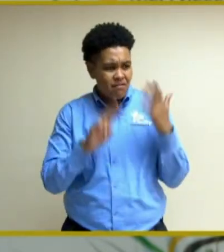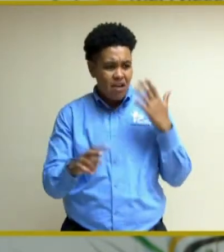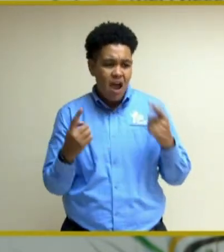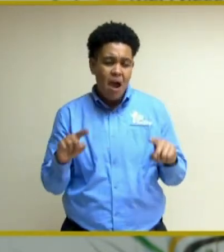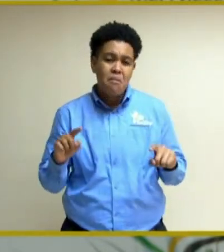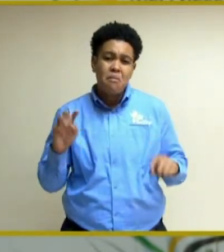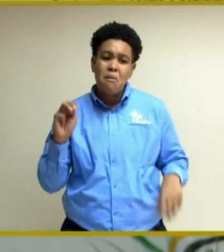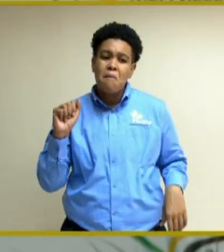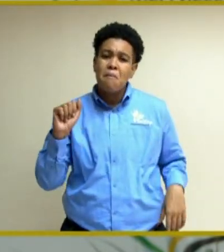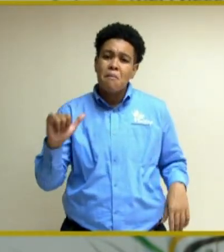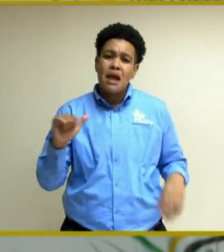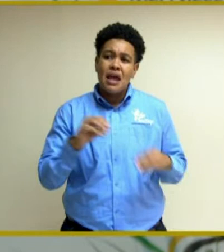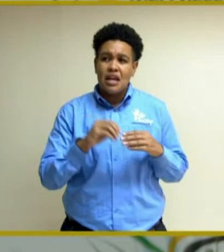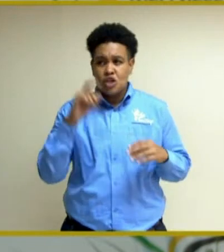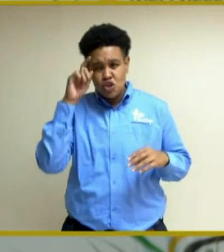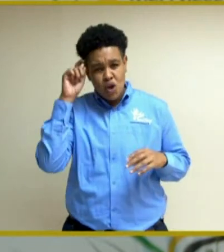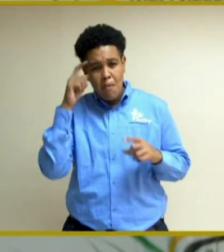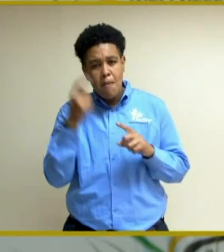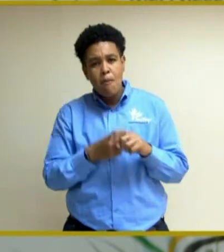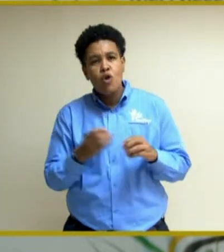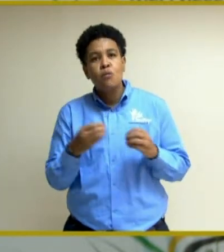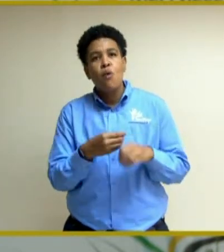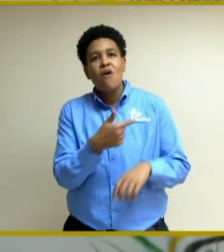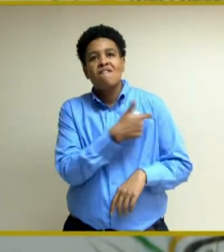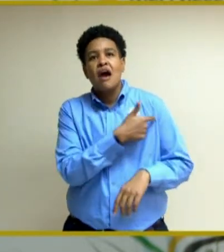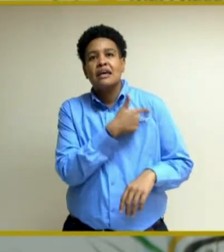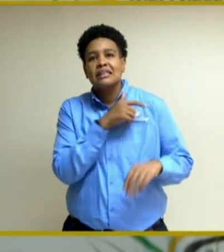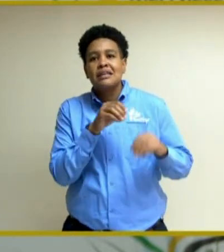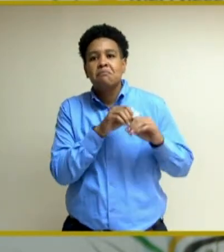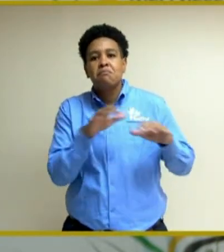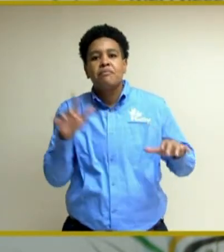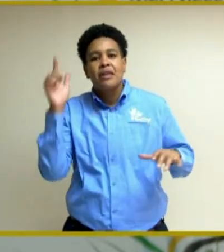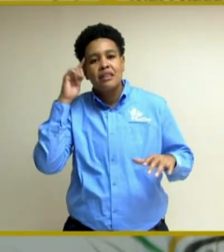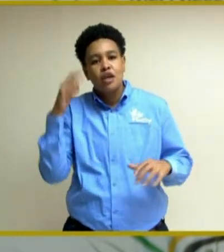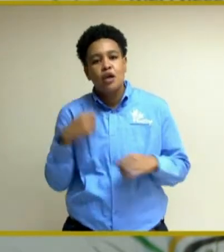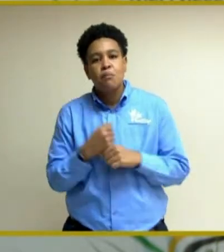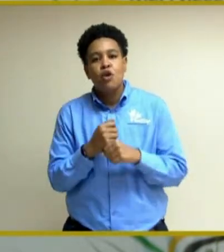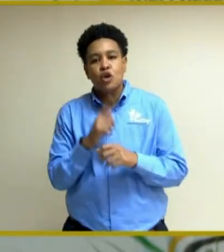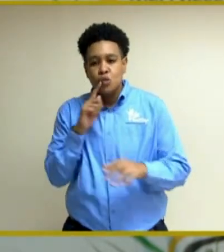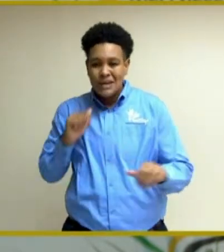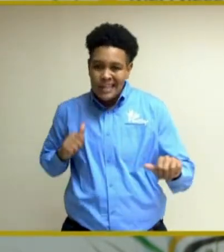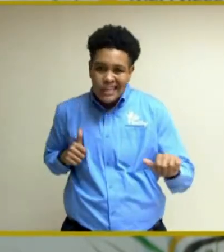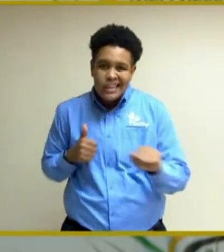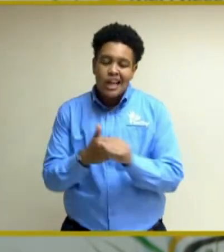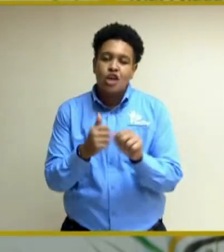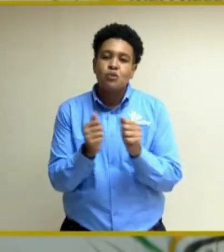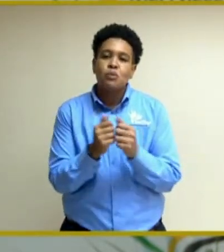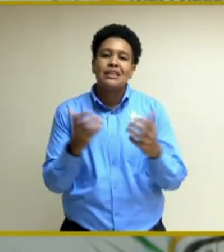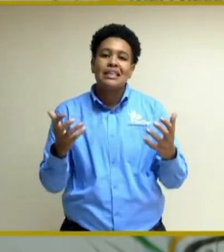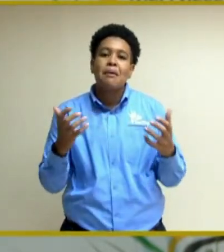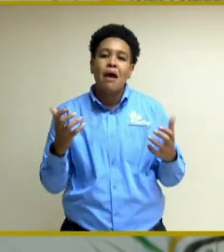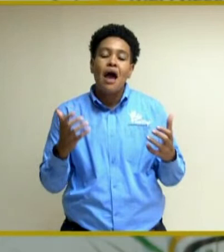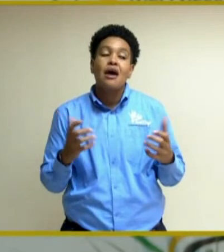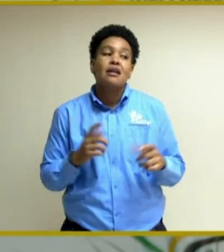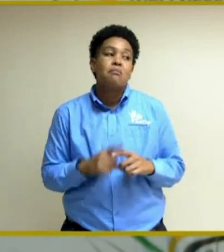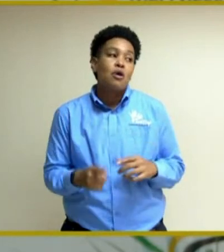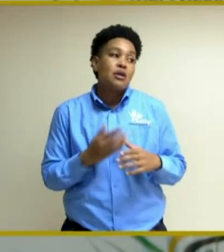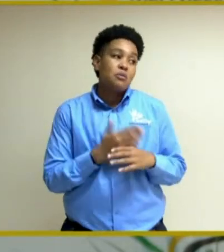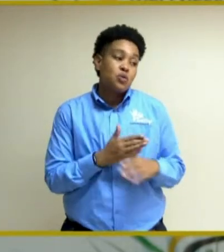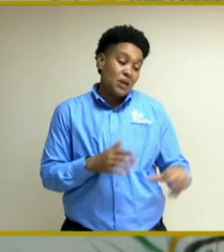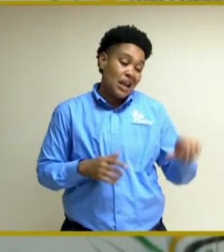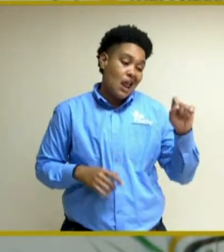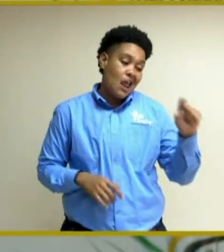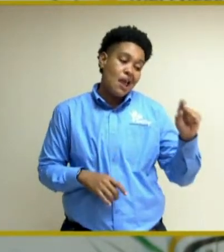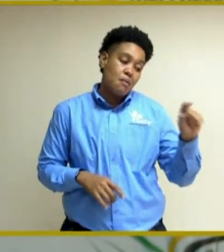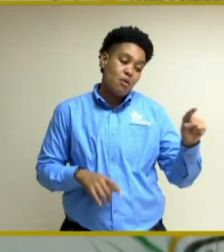May, going into the summer months, by then production will catch up with demand. But between